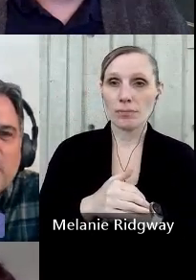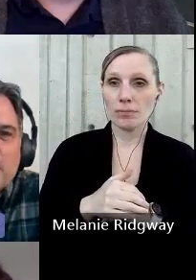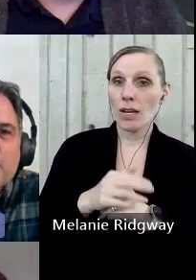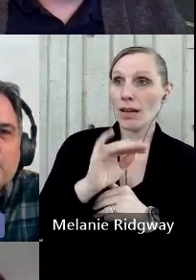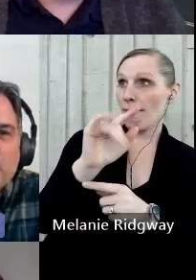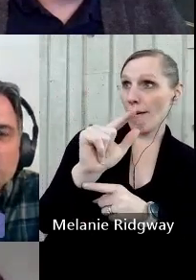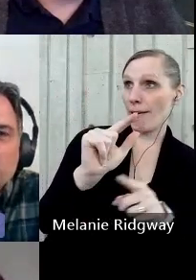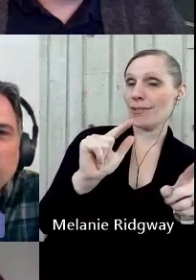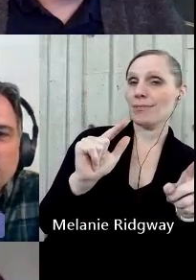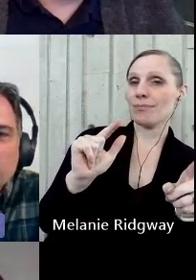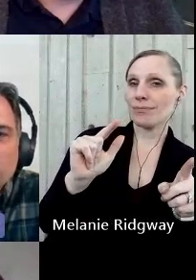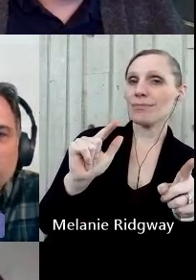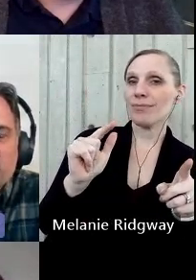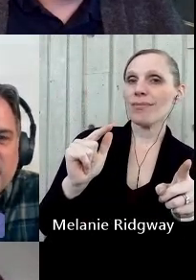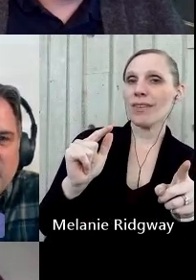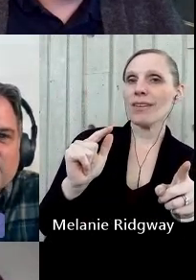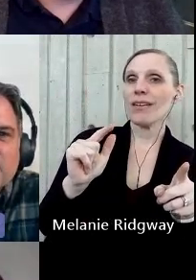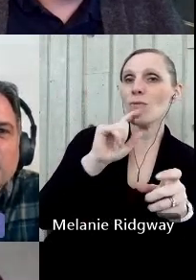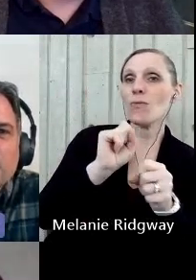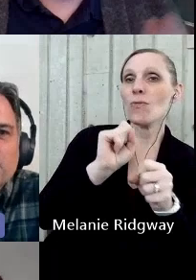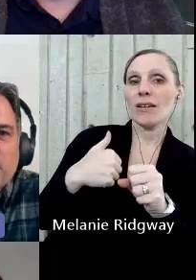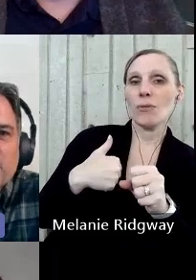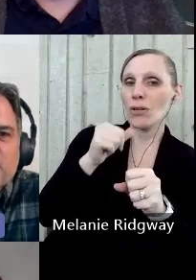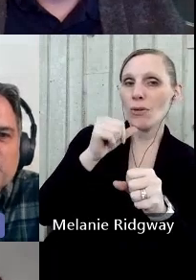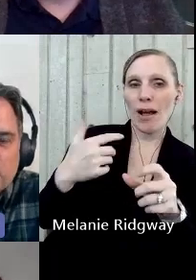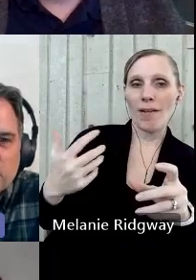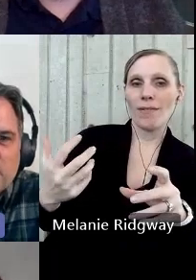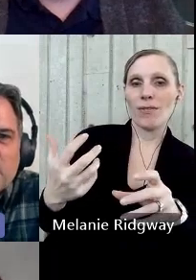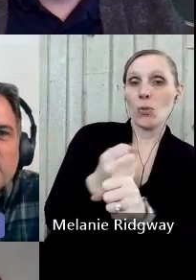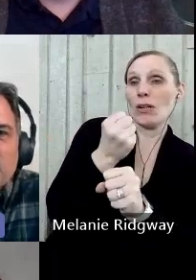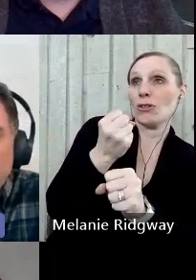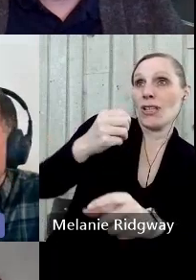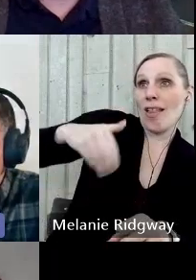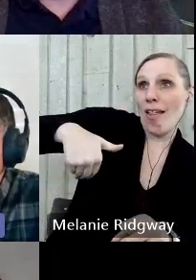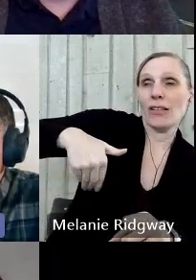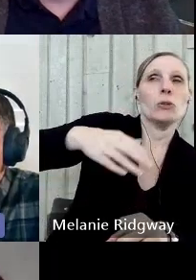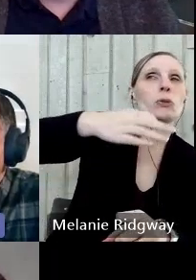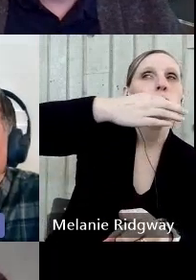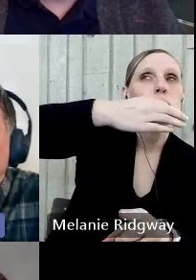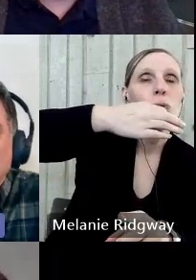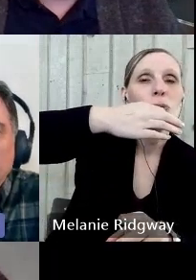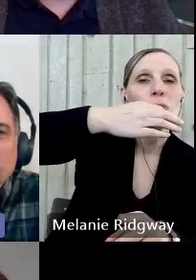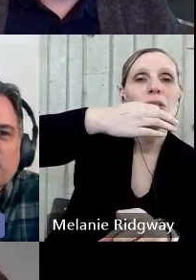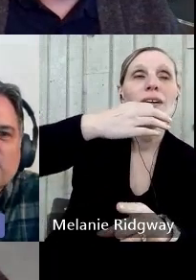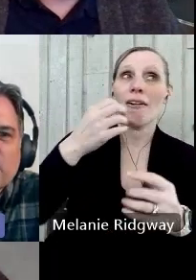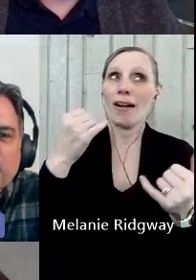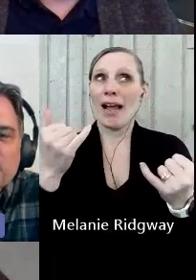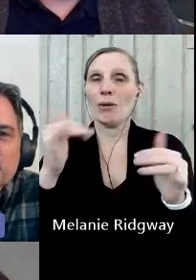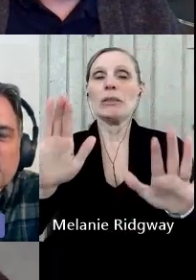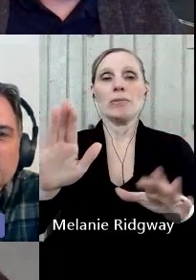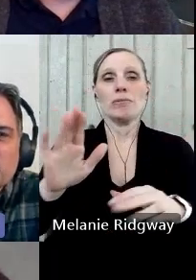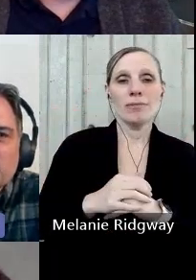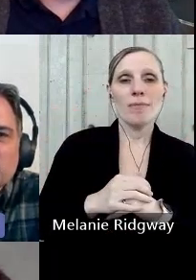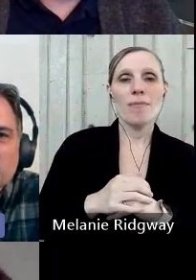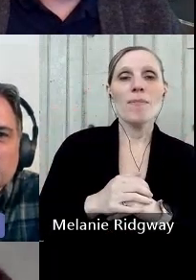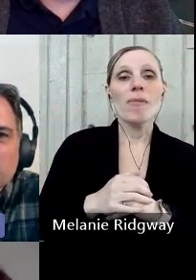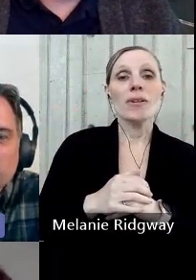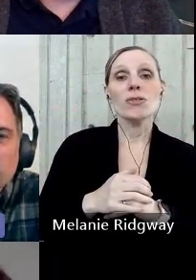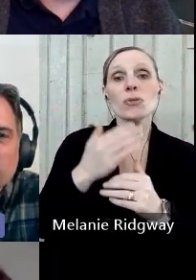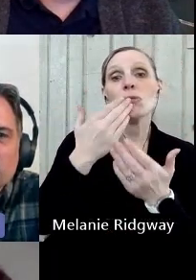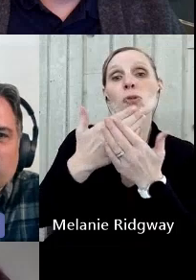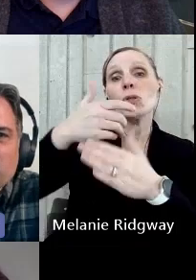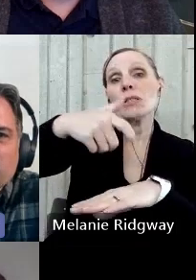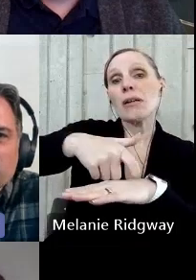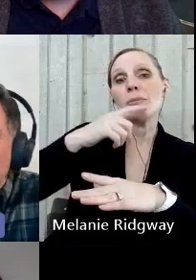we won't have the winners yet. We'll do that shortly. Yeah, that's okay. So I think this is a great time to get into